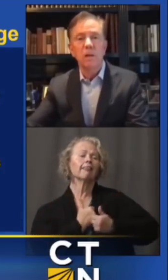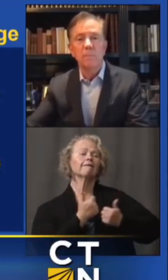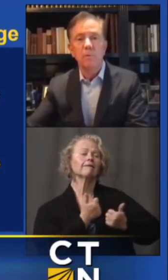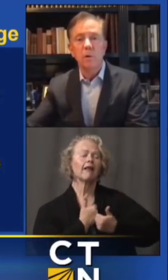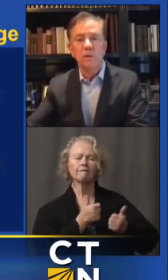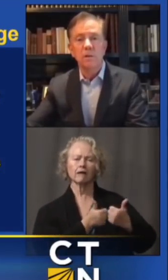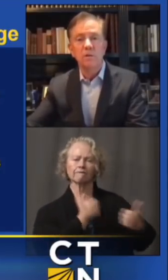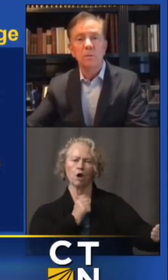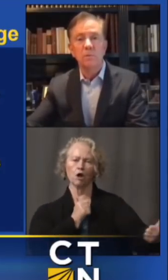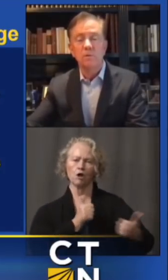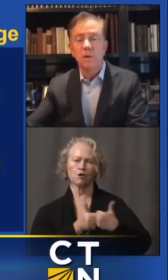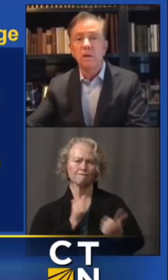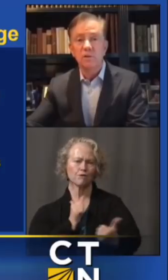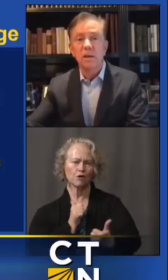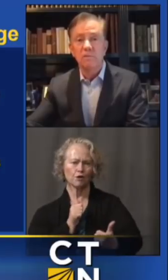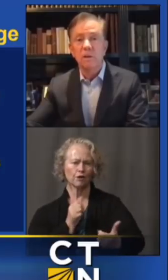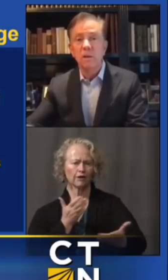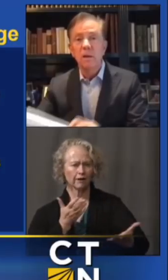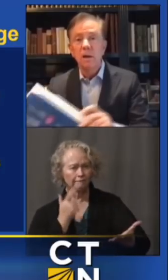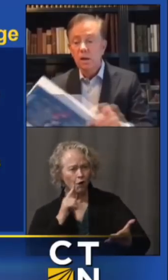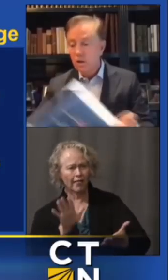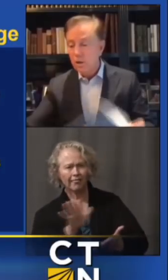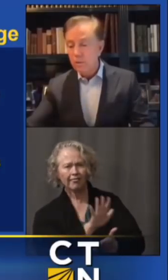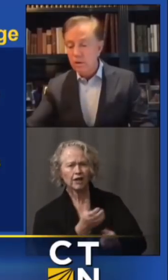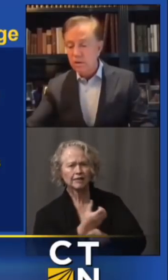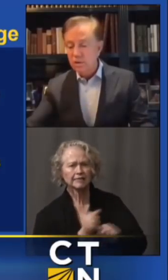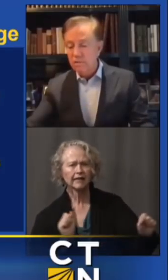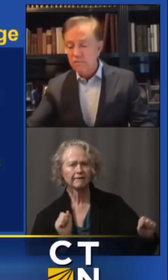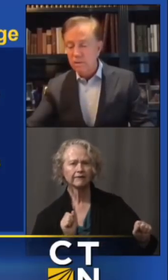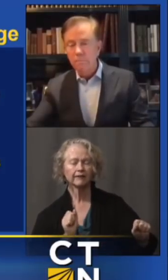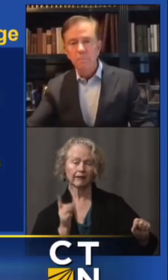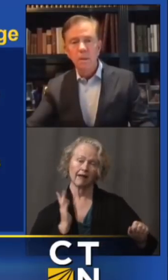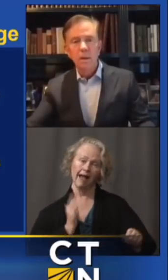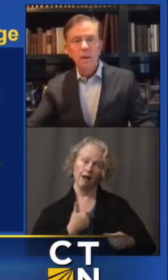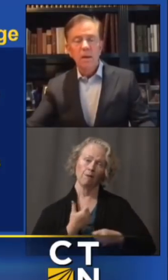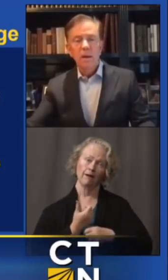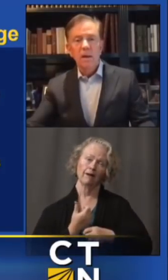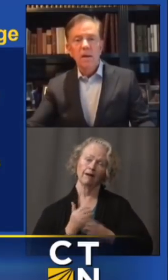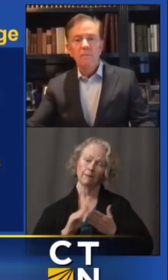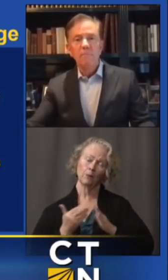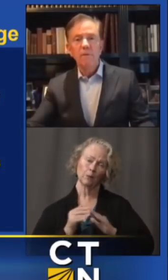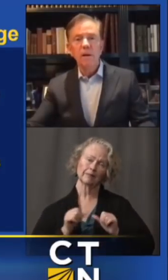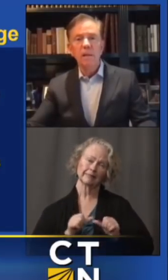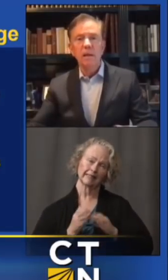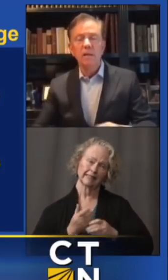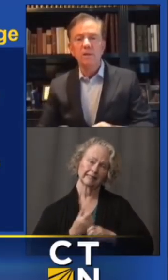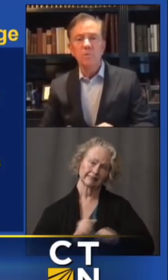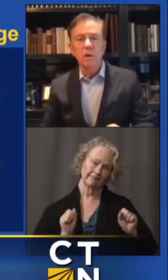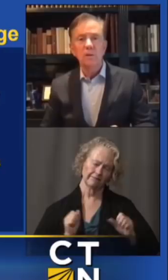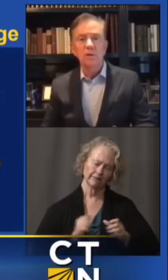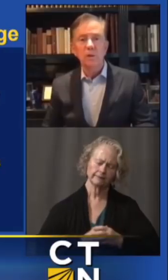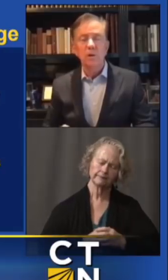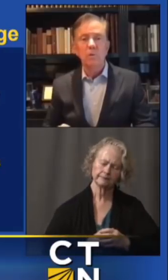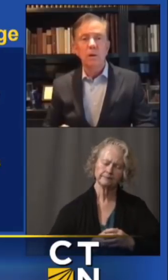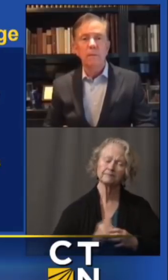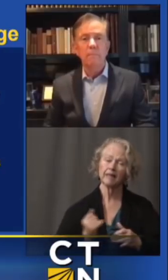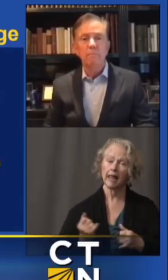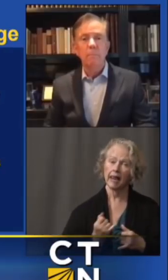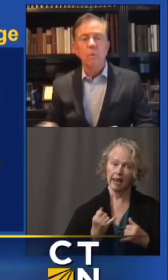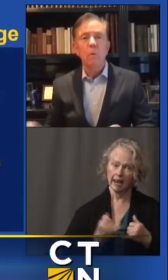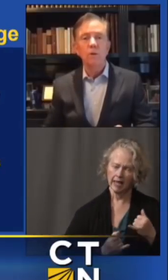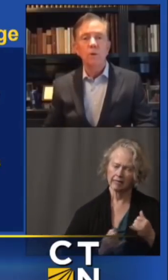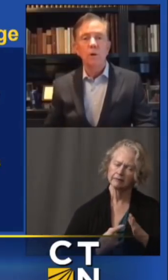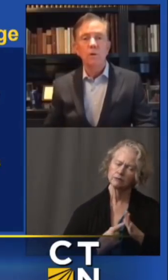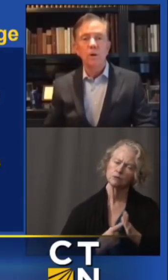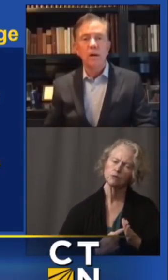really important in terms of their safety and our community's safety. And finally, I just wanted to show you